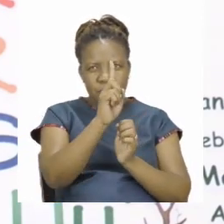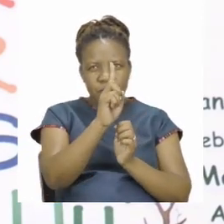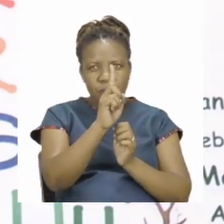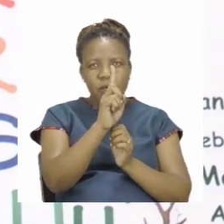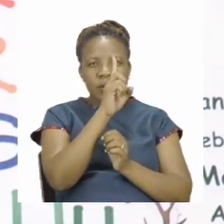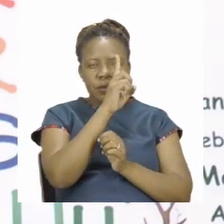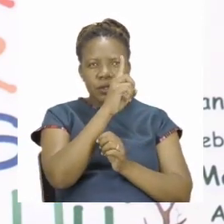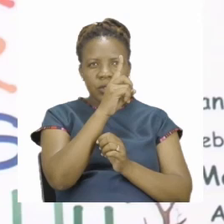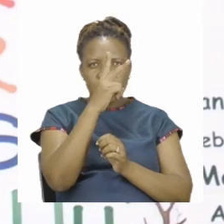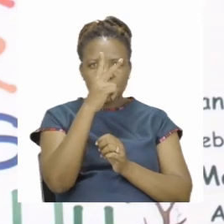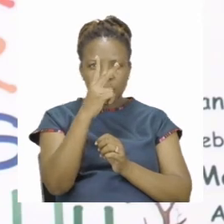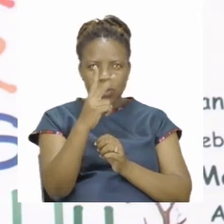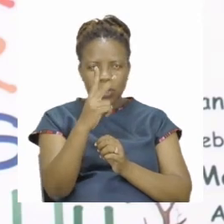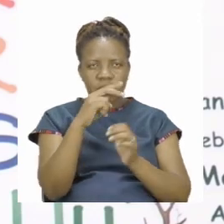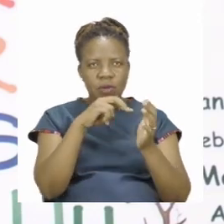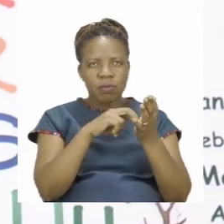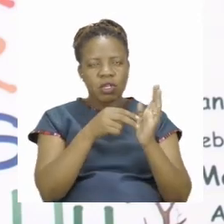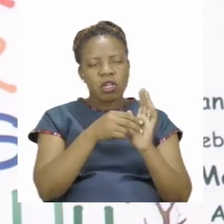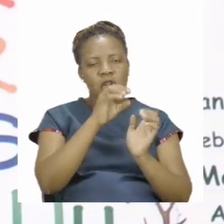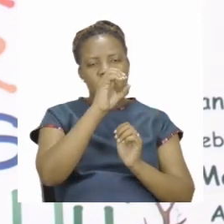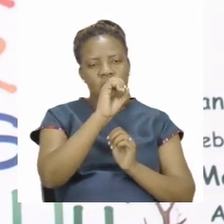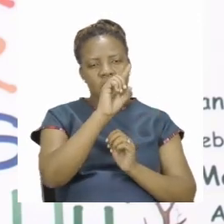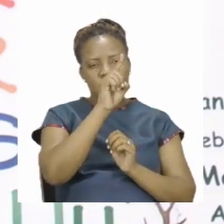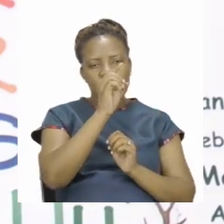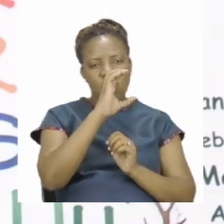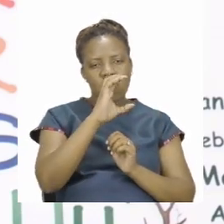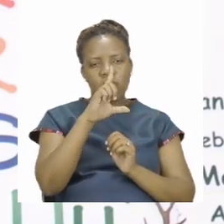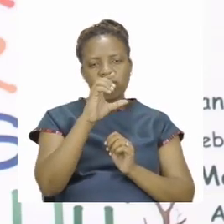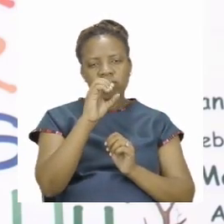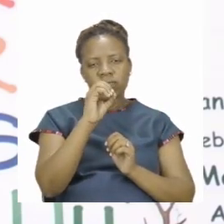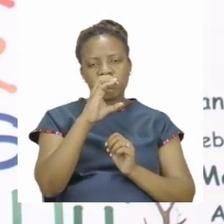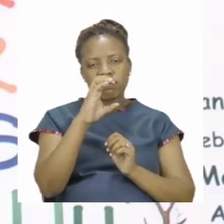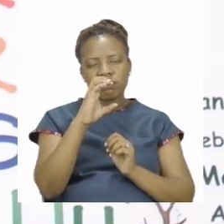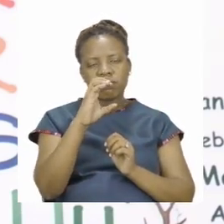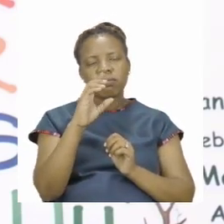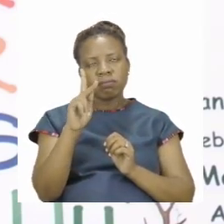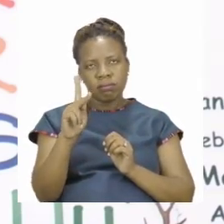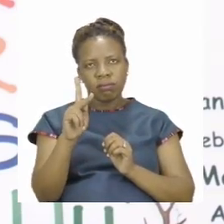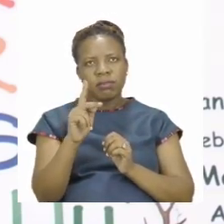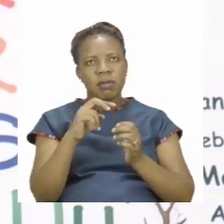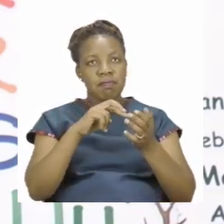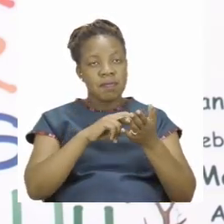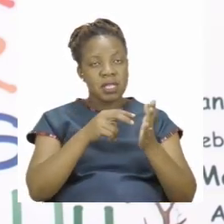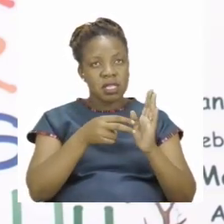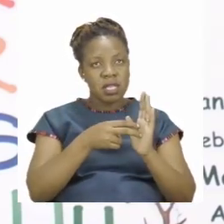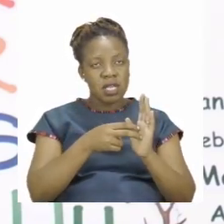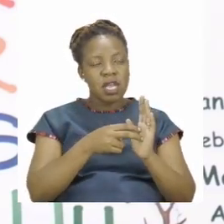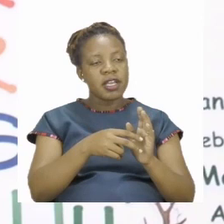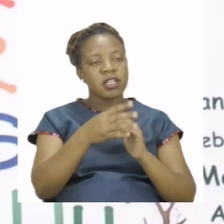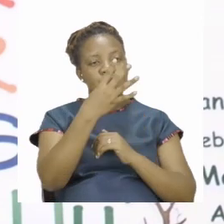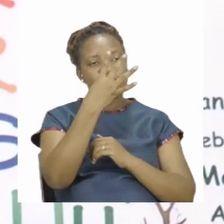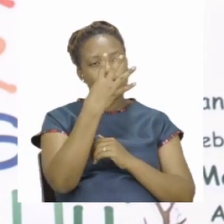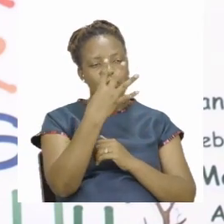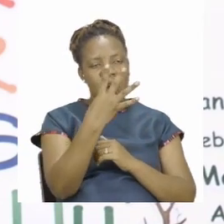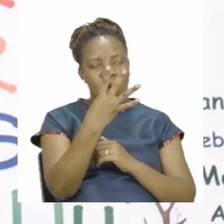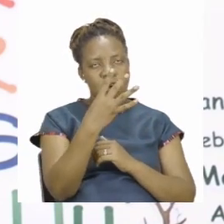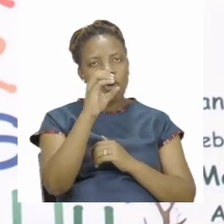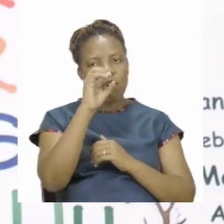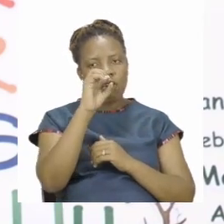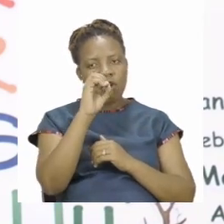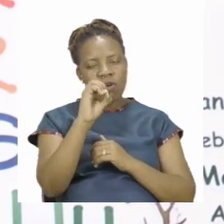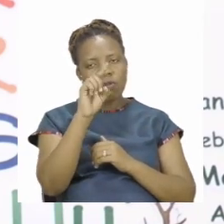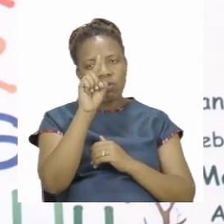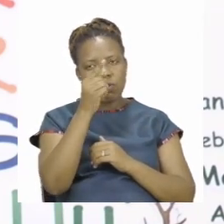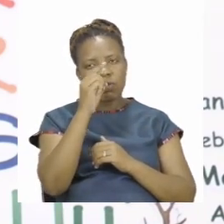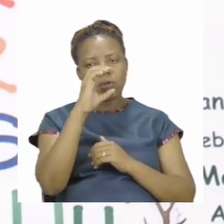hour, and the hour is 4 o'clock. So go ahead and write